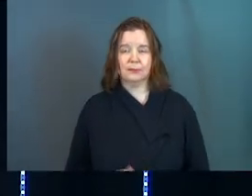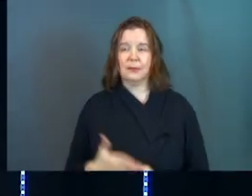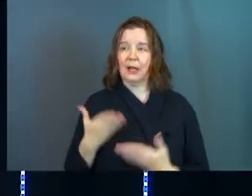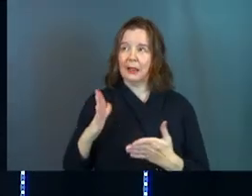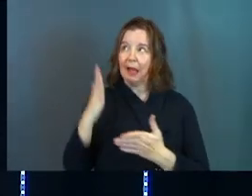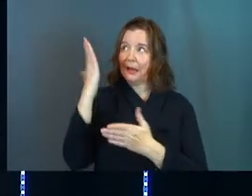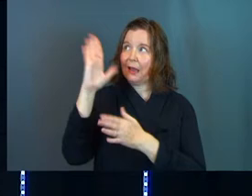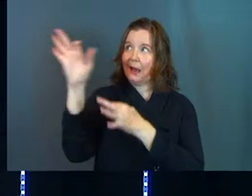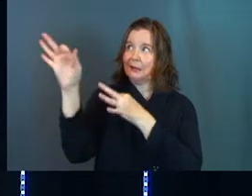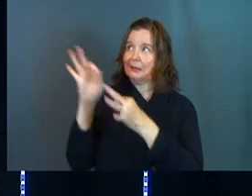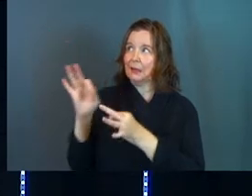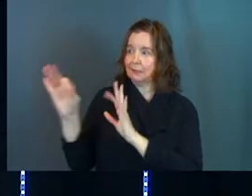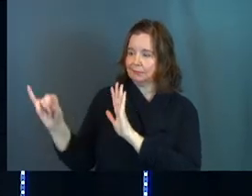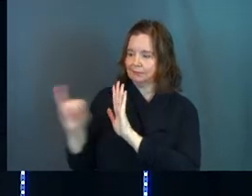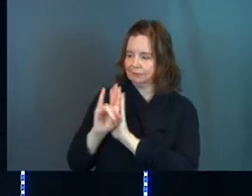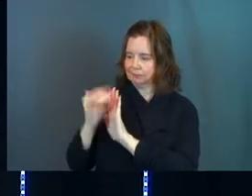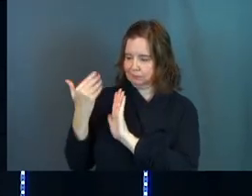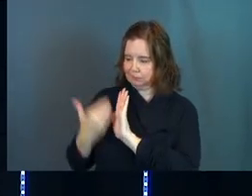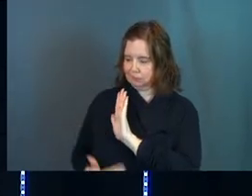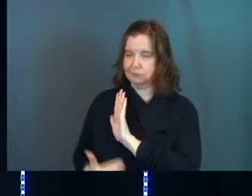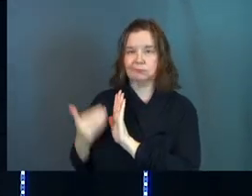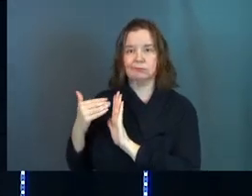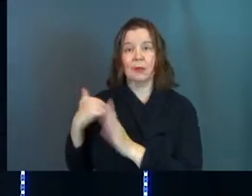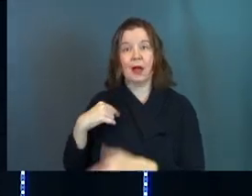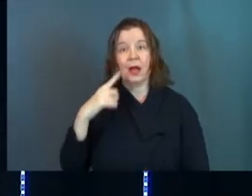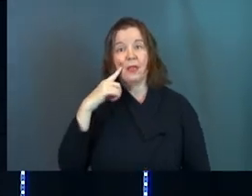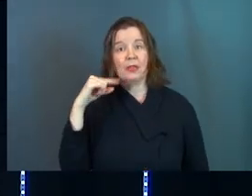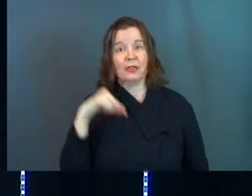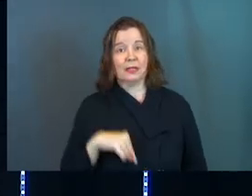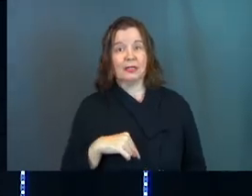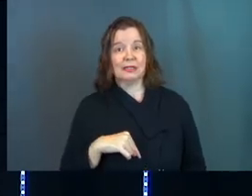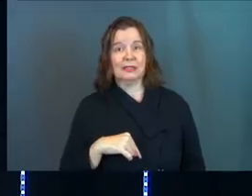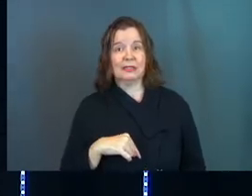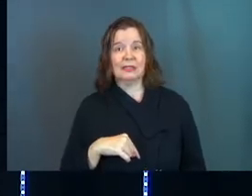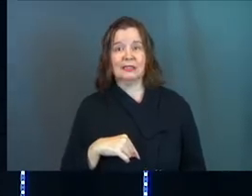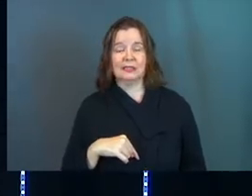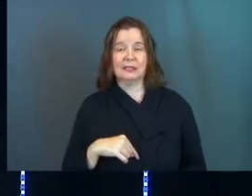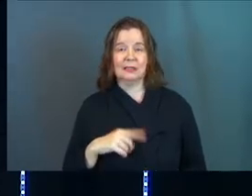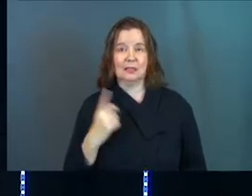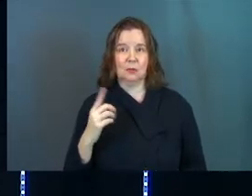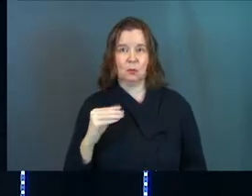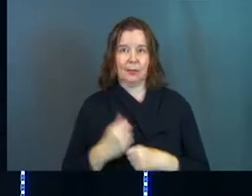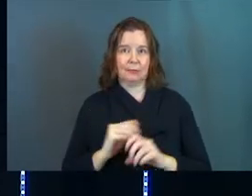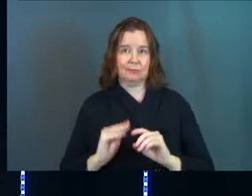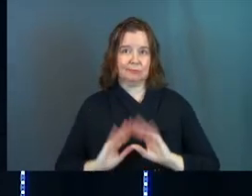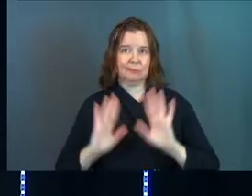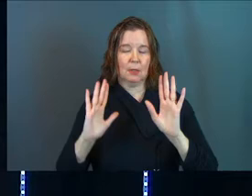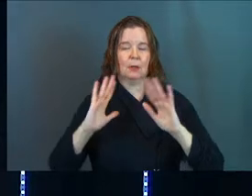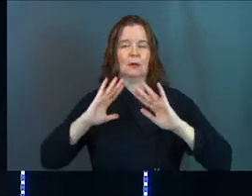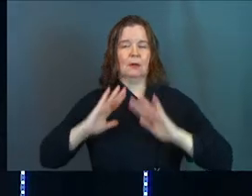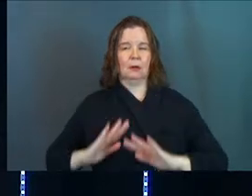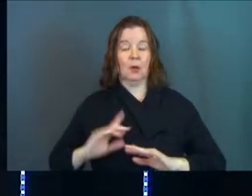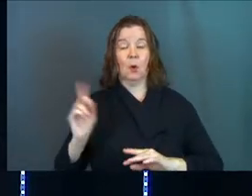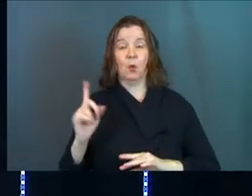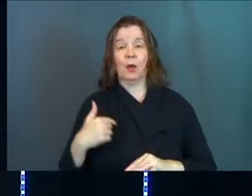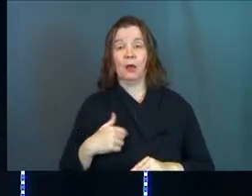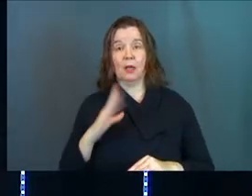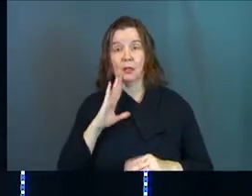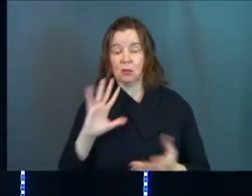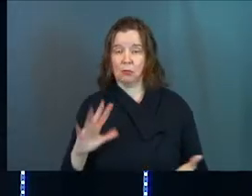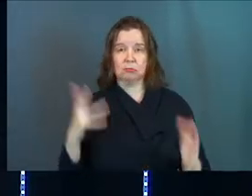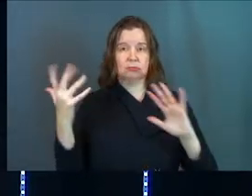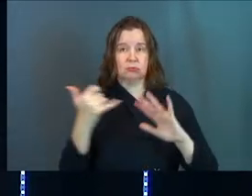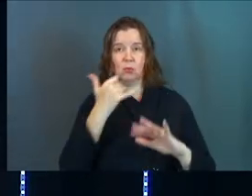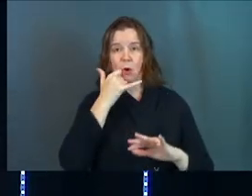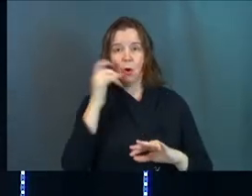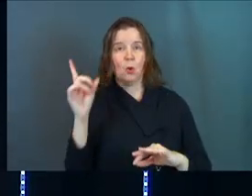Let God define you. And I think this is the sanity point. This is where it's gone